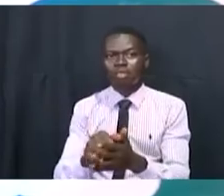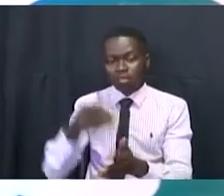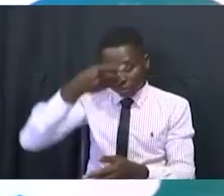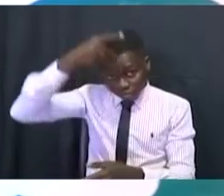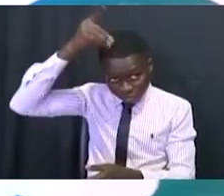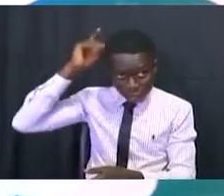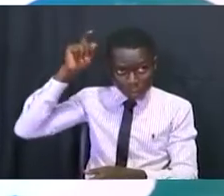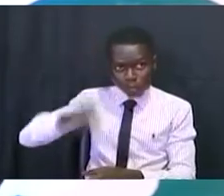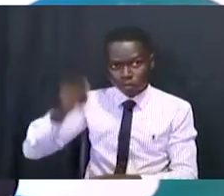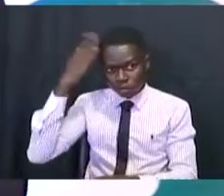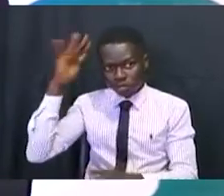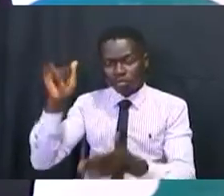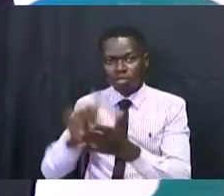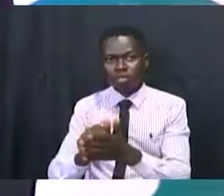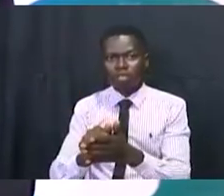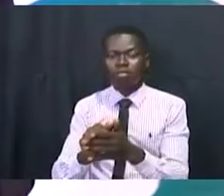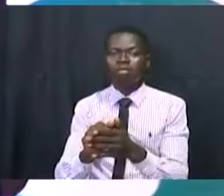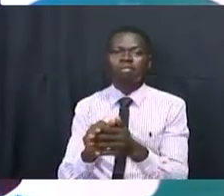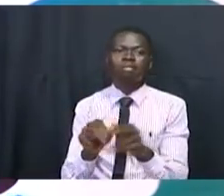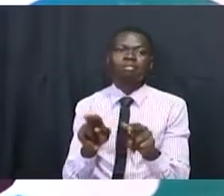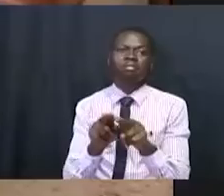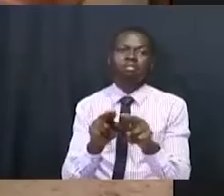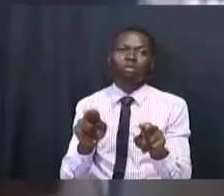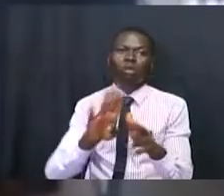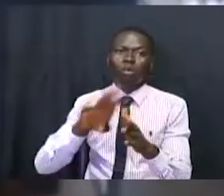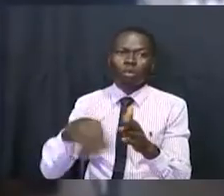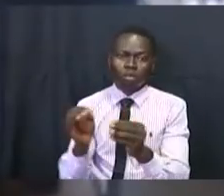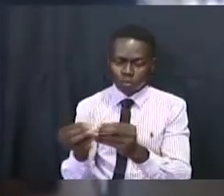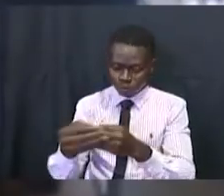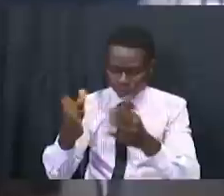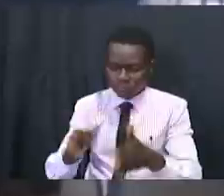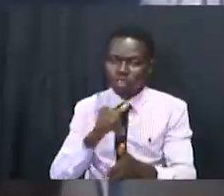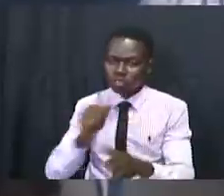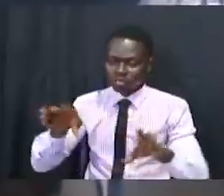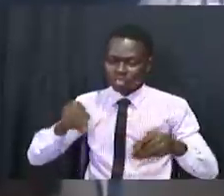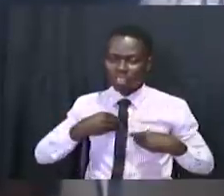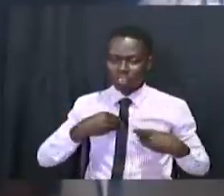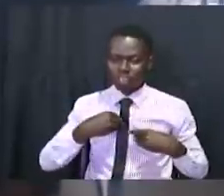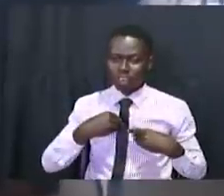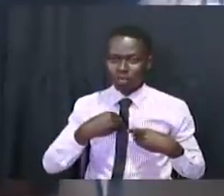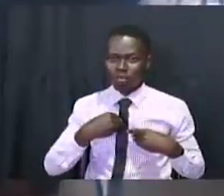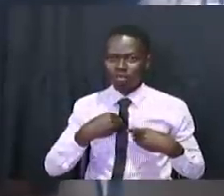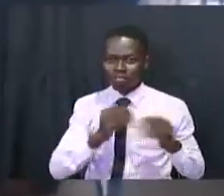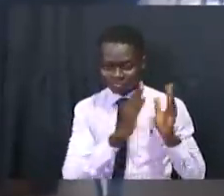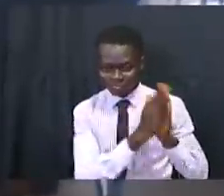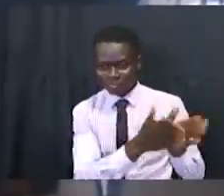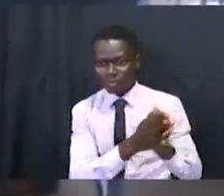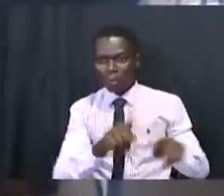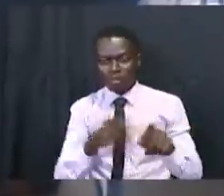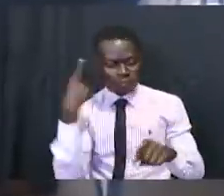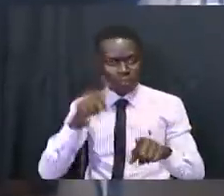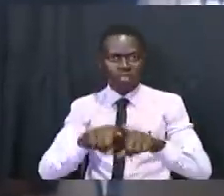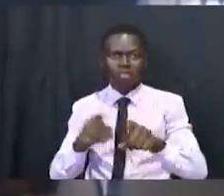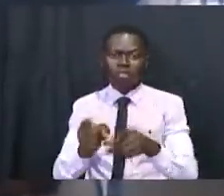must have realized that the officials would not authorize his request for a different diet.